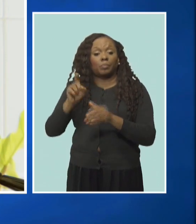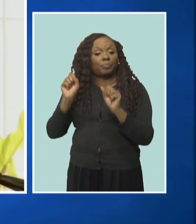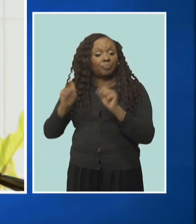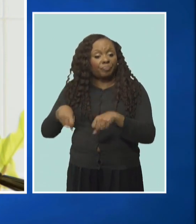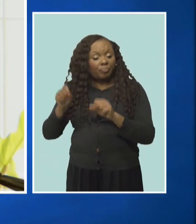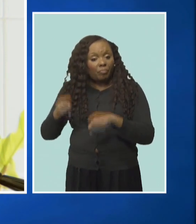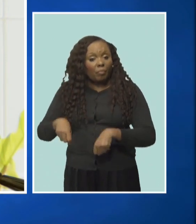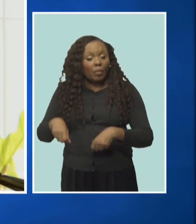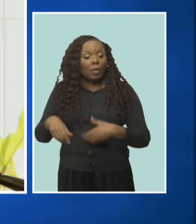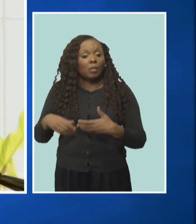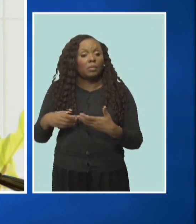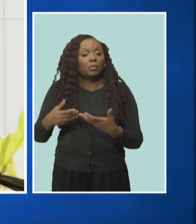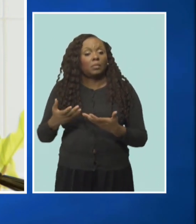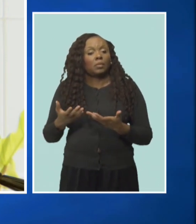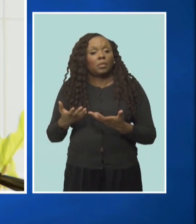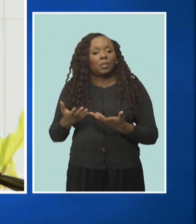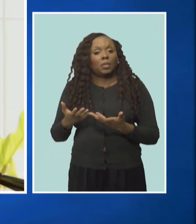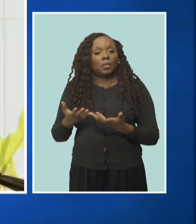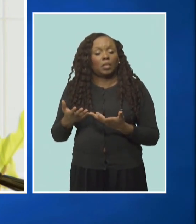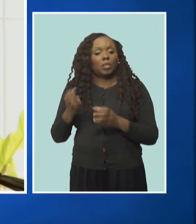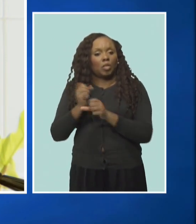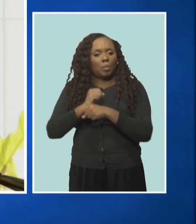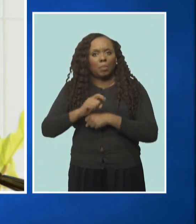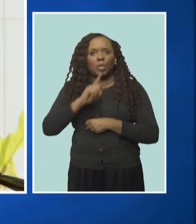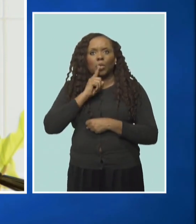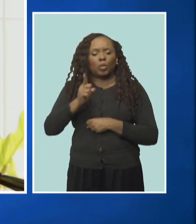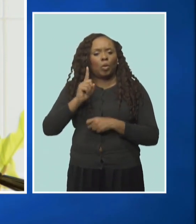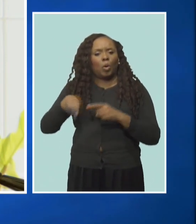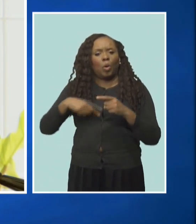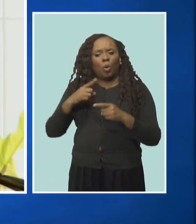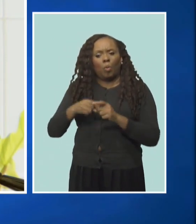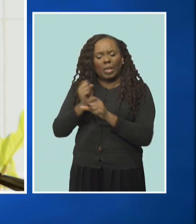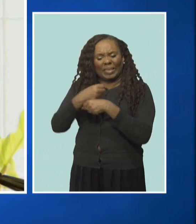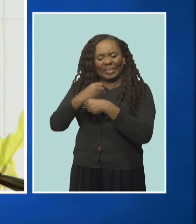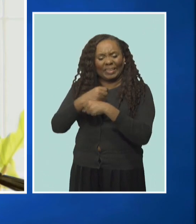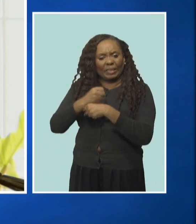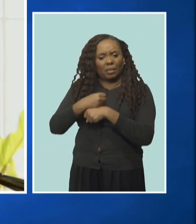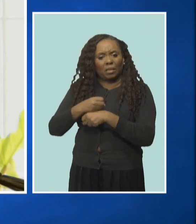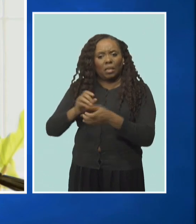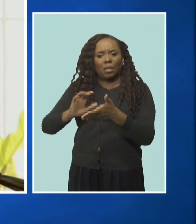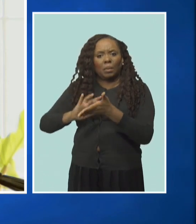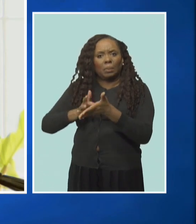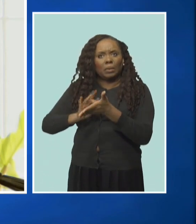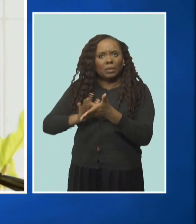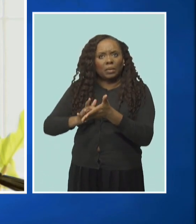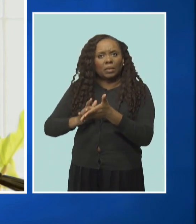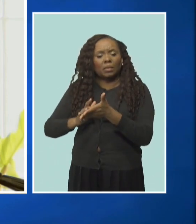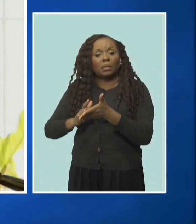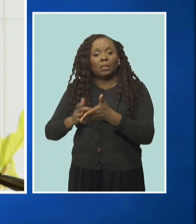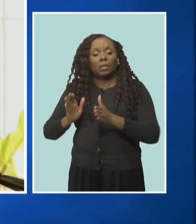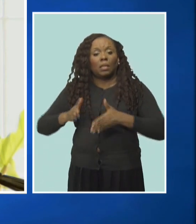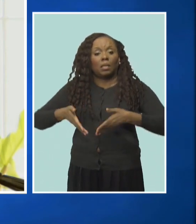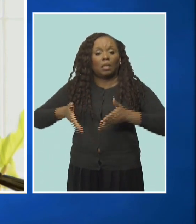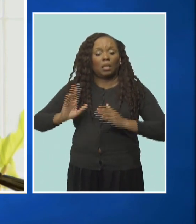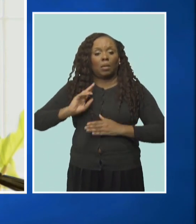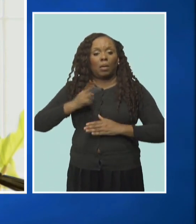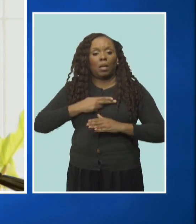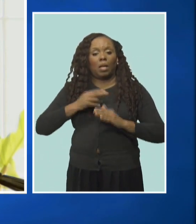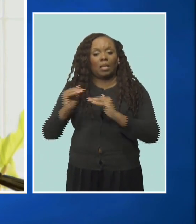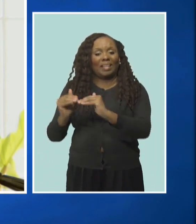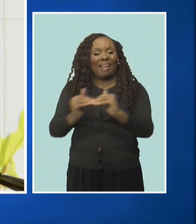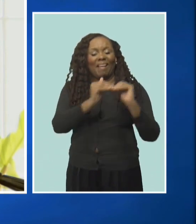particularly in an era of personalized medicine, precision medicine, to be able to shift it to allow us to be equally